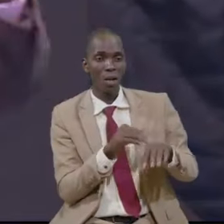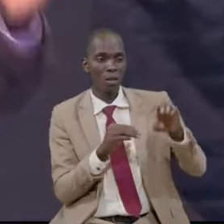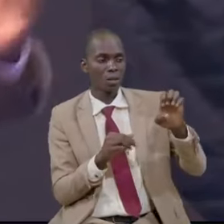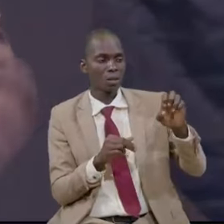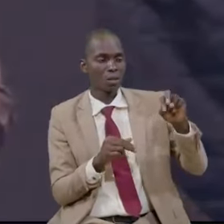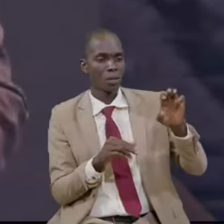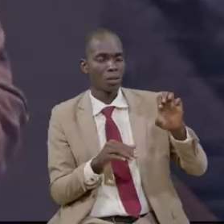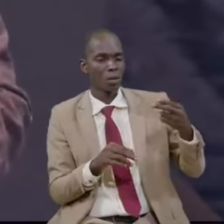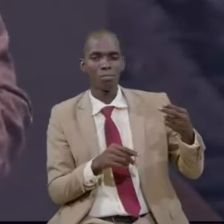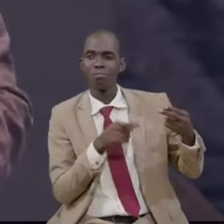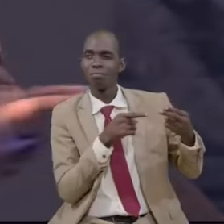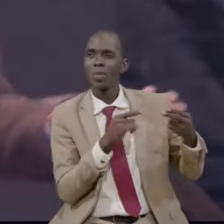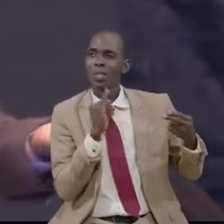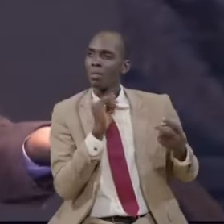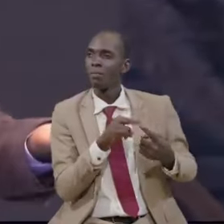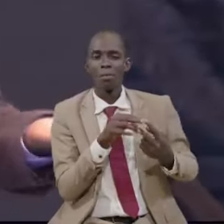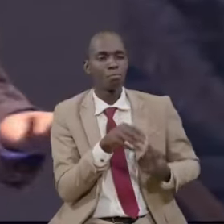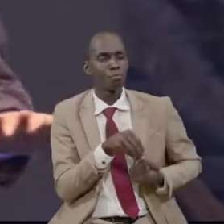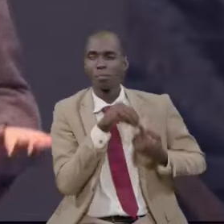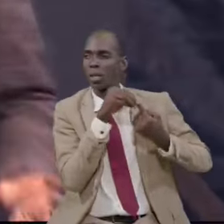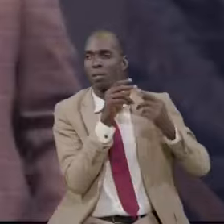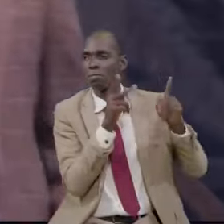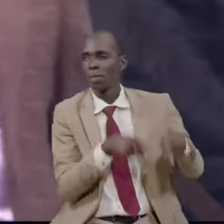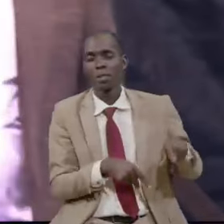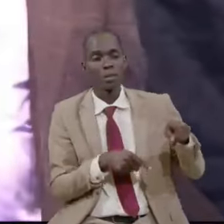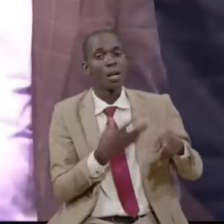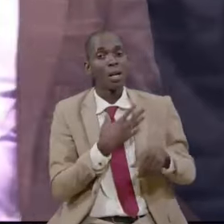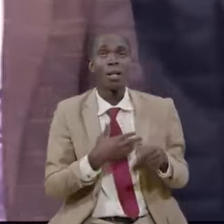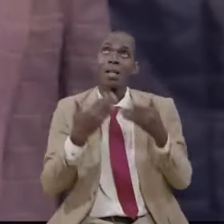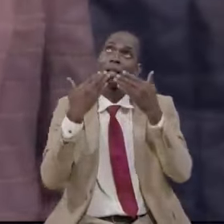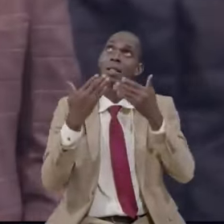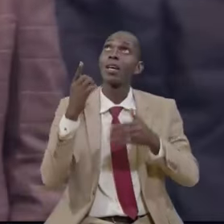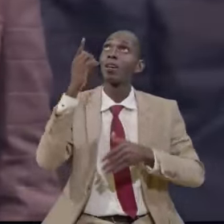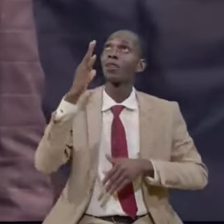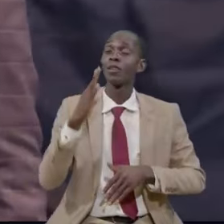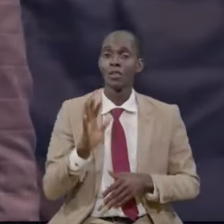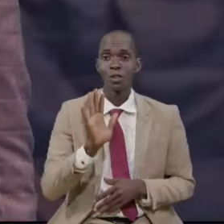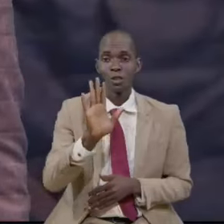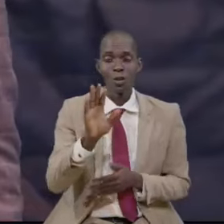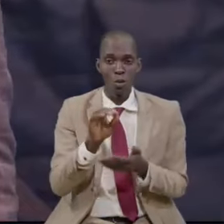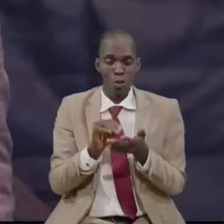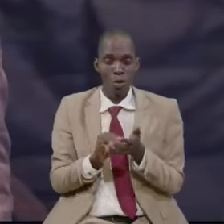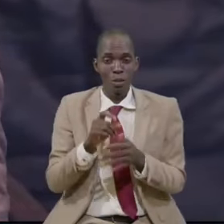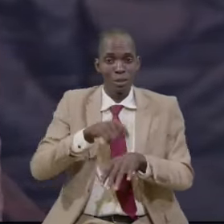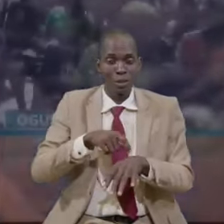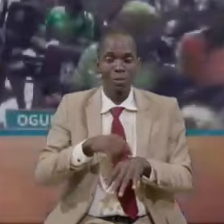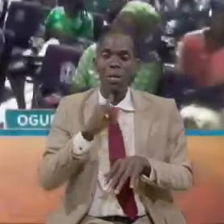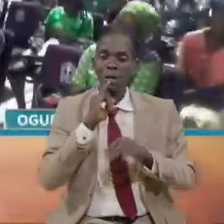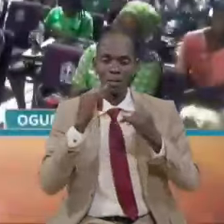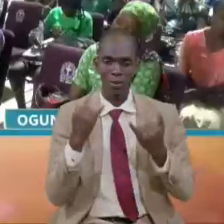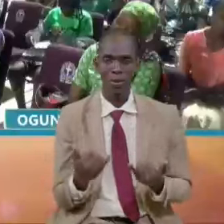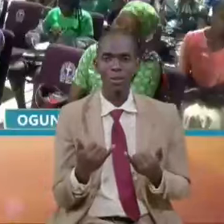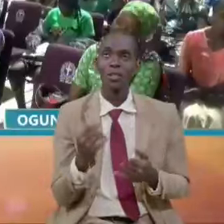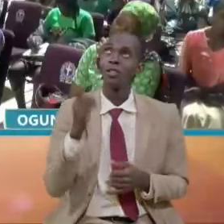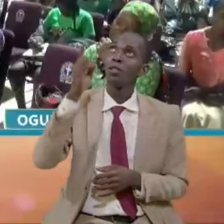peculiar person. And thank God, your own day, your own time has come. God will